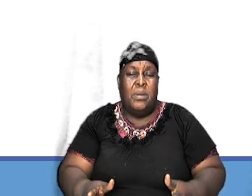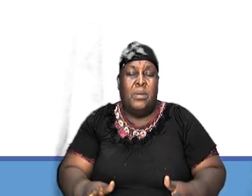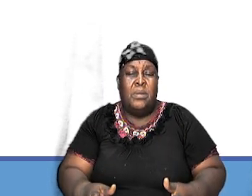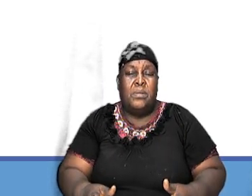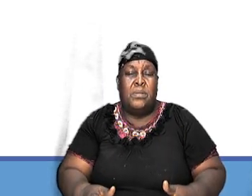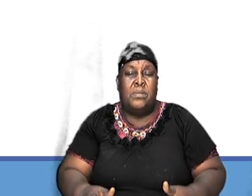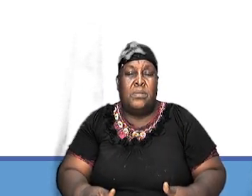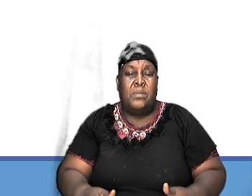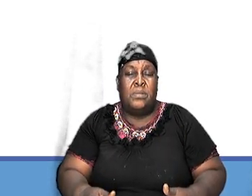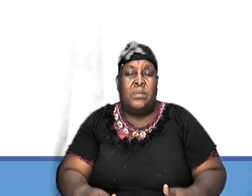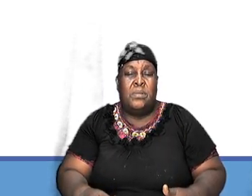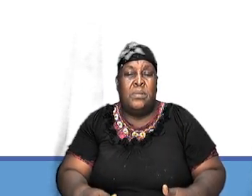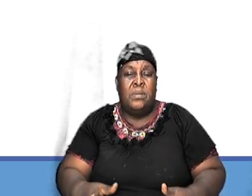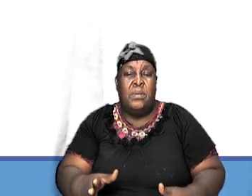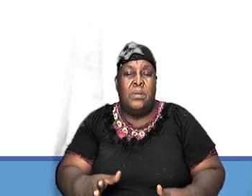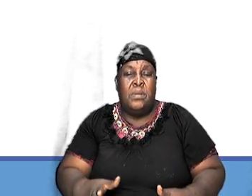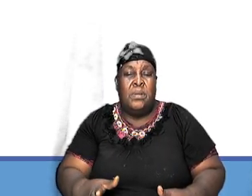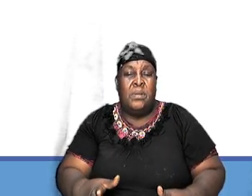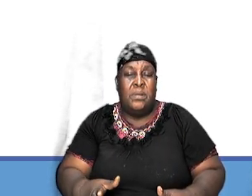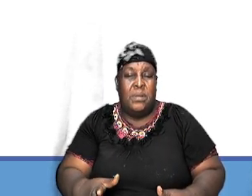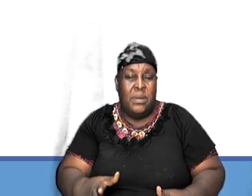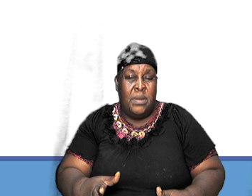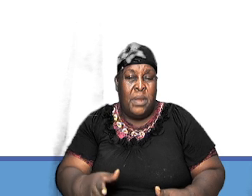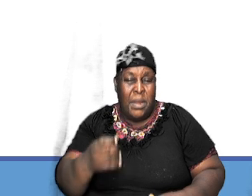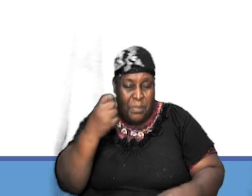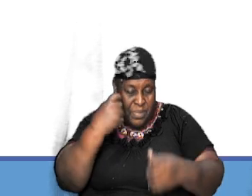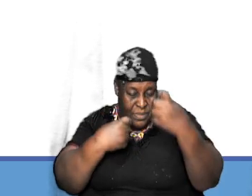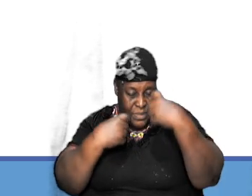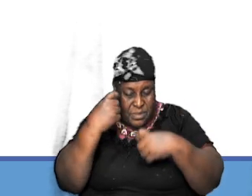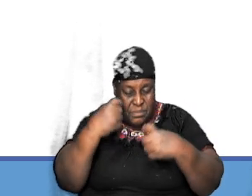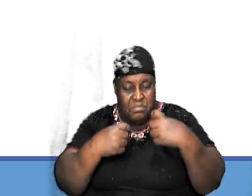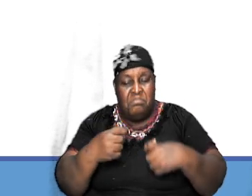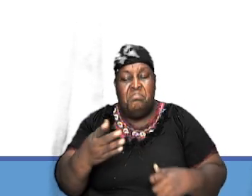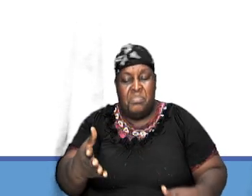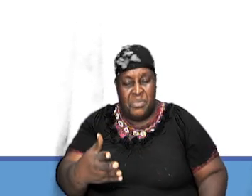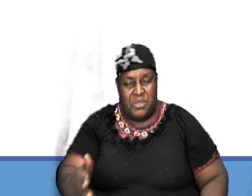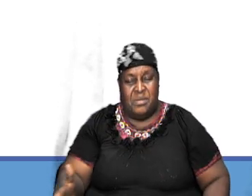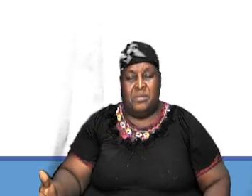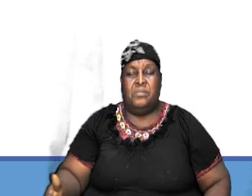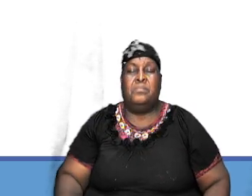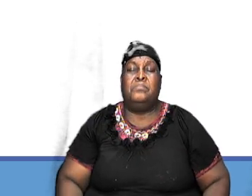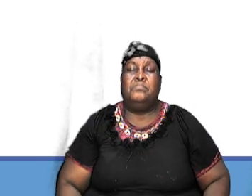would be impressed by these things.